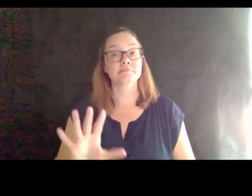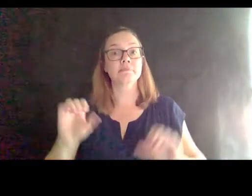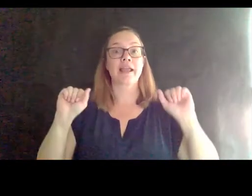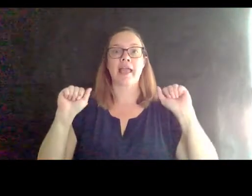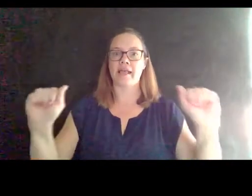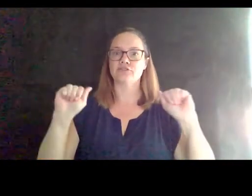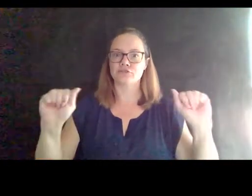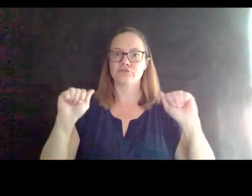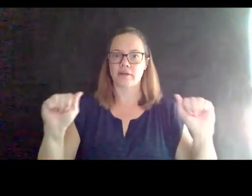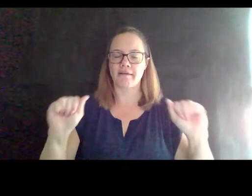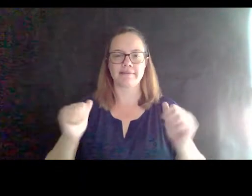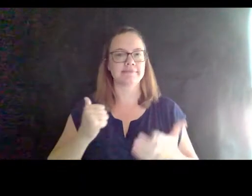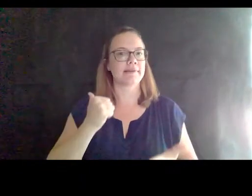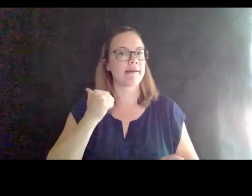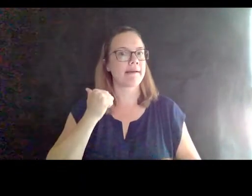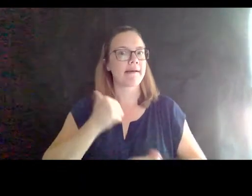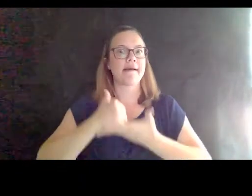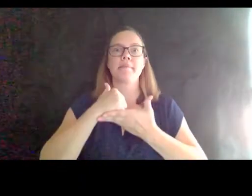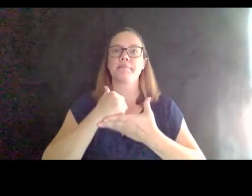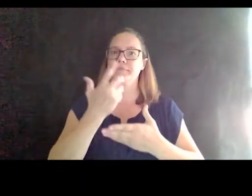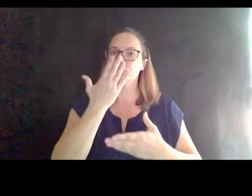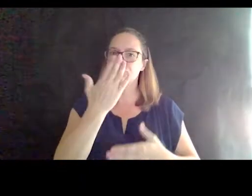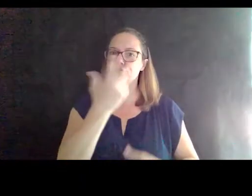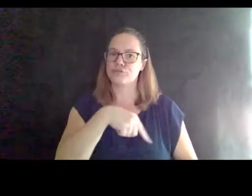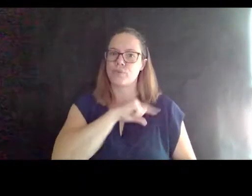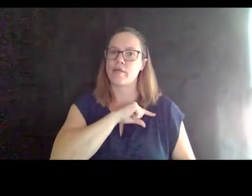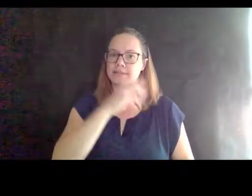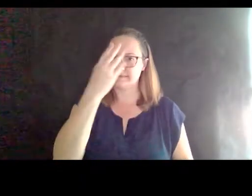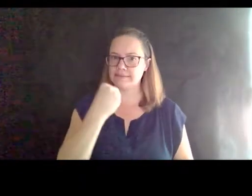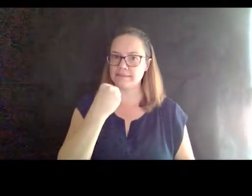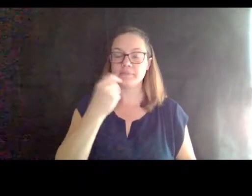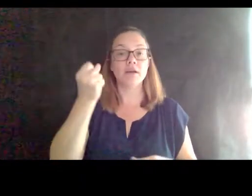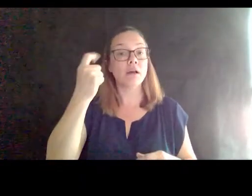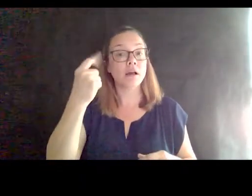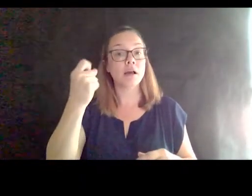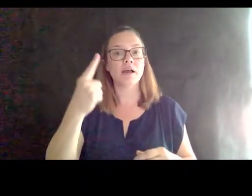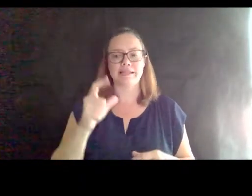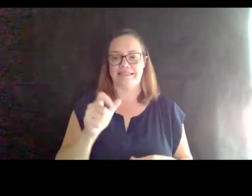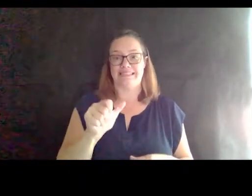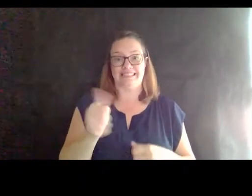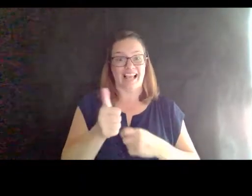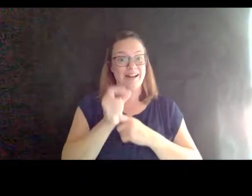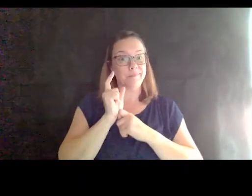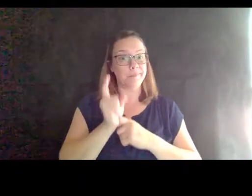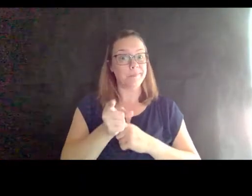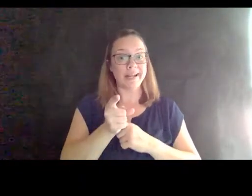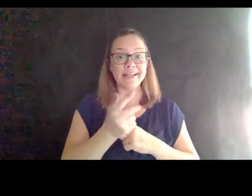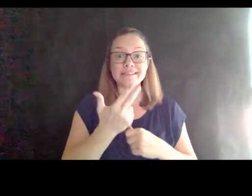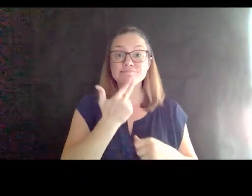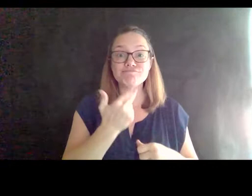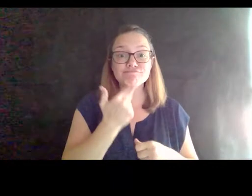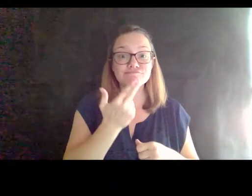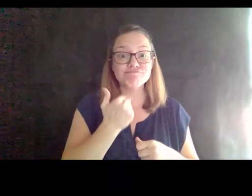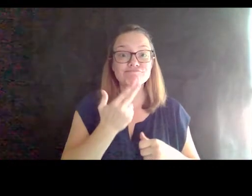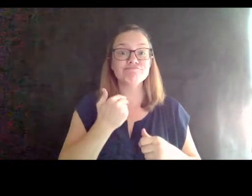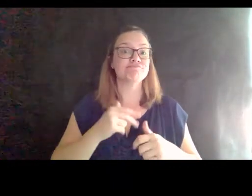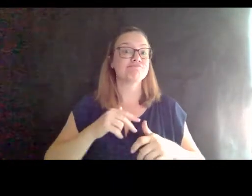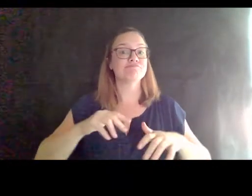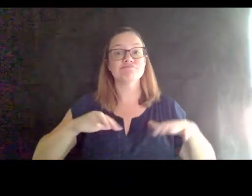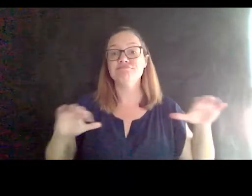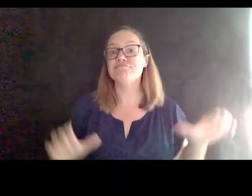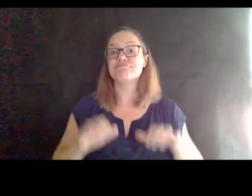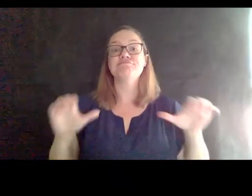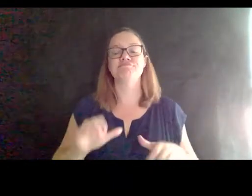Exercising definitely can promote good quality sleep. As little as 10 minutes of aerobic exercise. An aerobic exercise